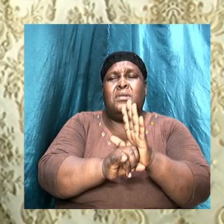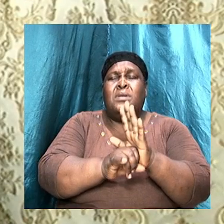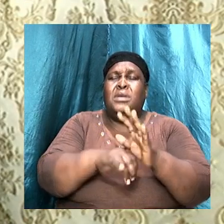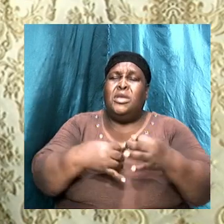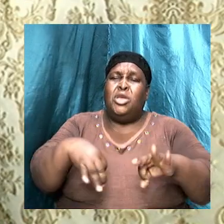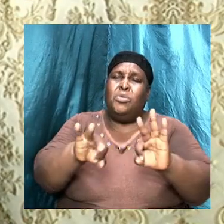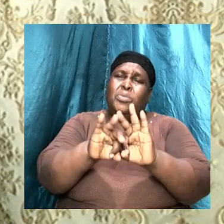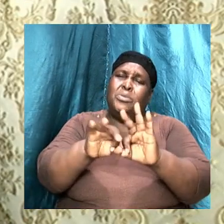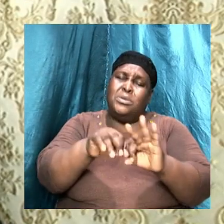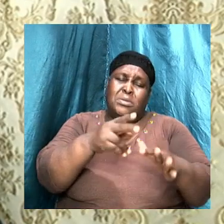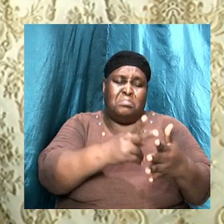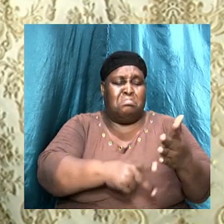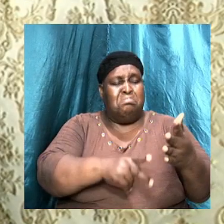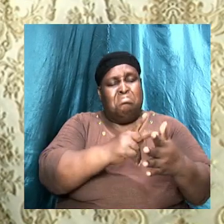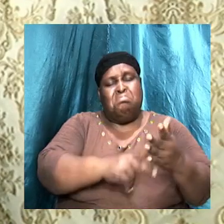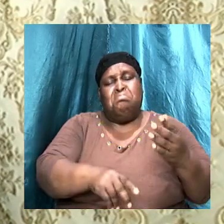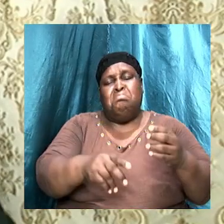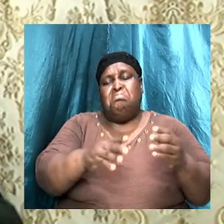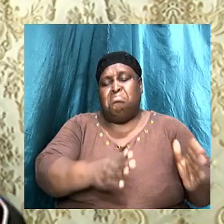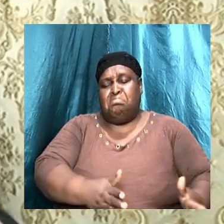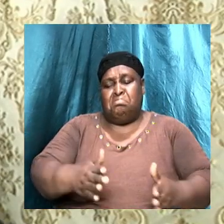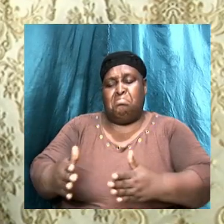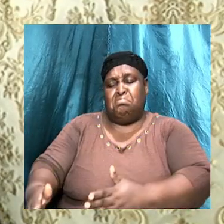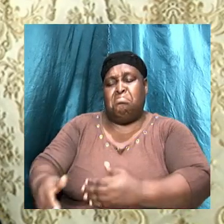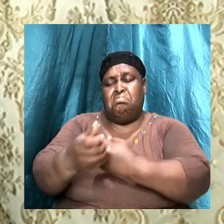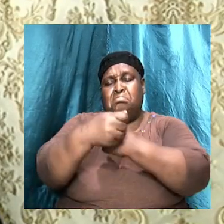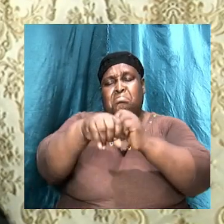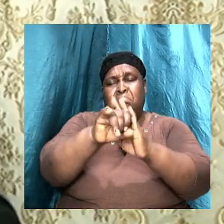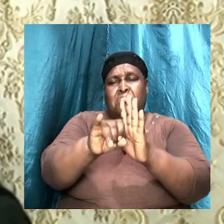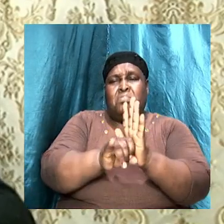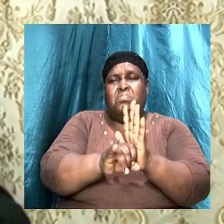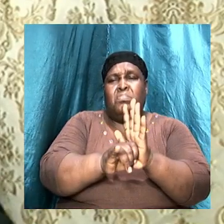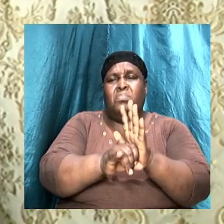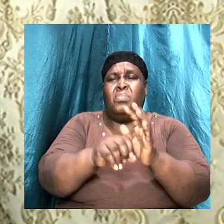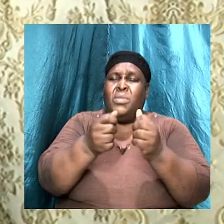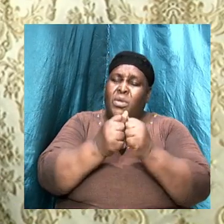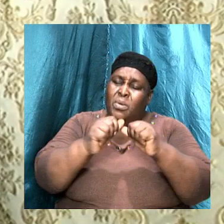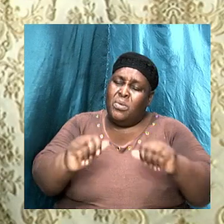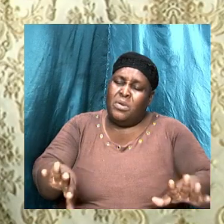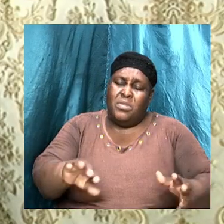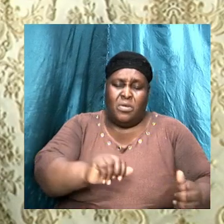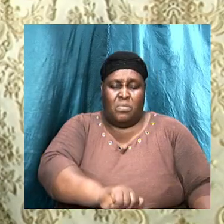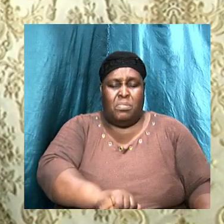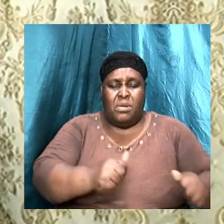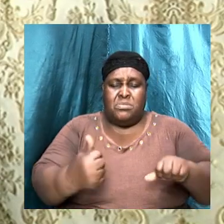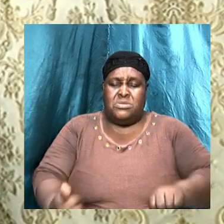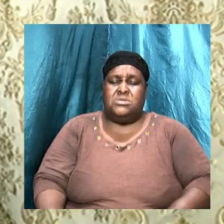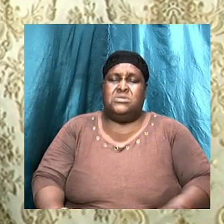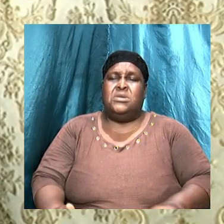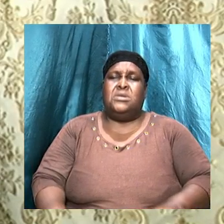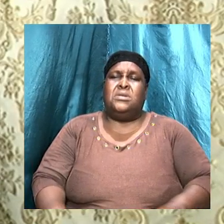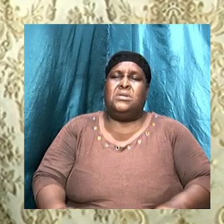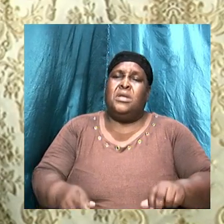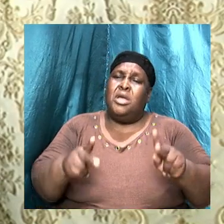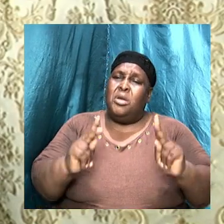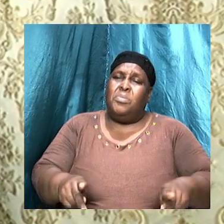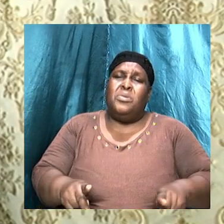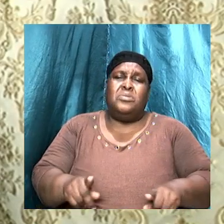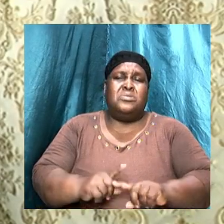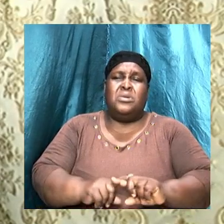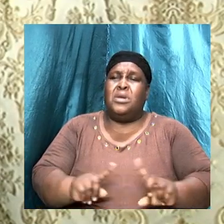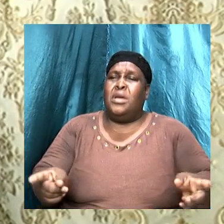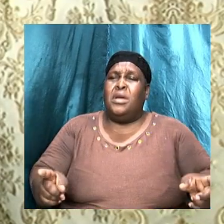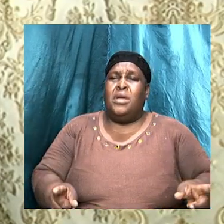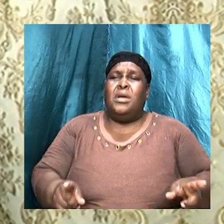part of the plan of salvation. It therefore means that without baptism, amen, a person cannot